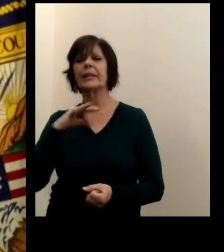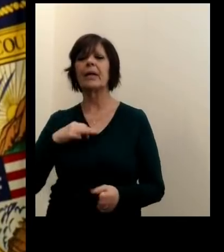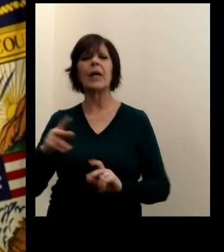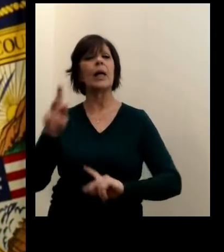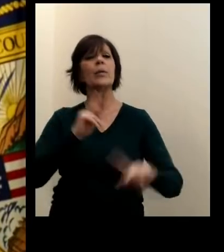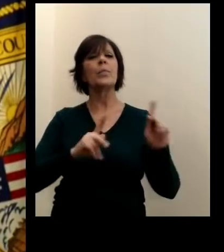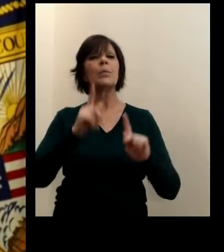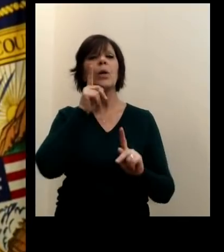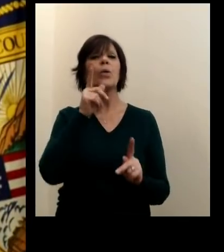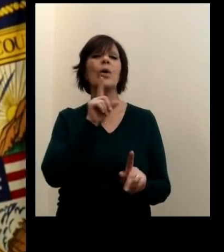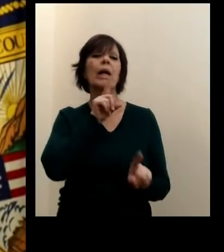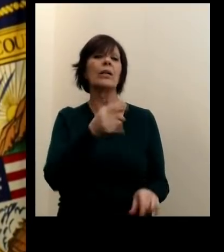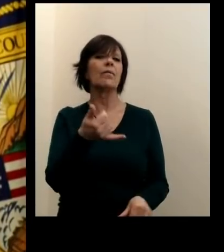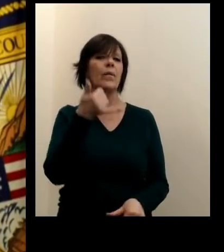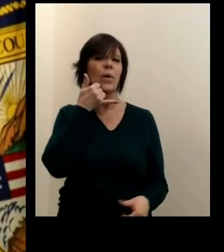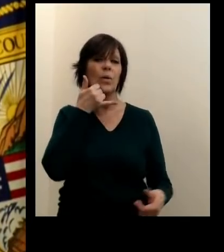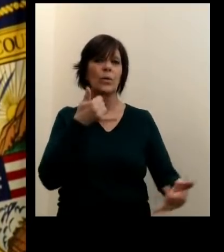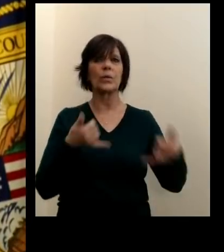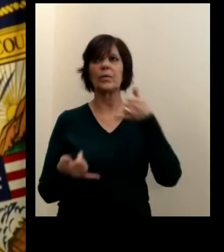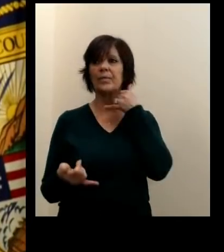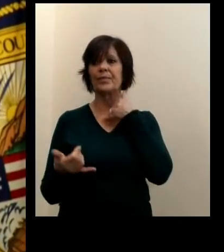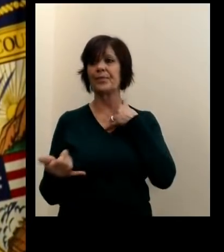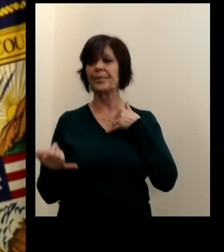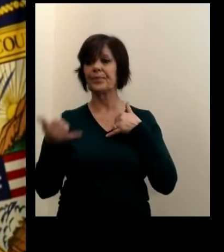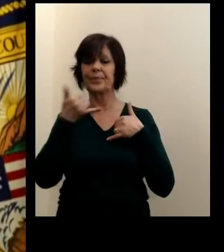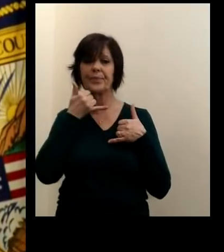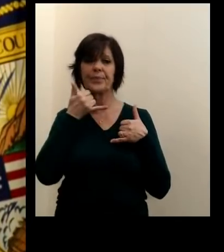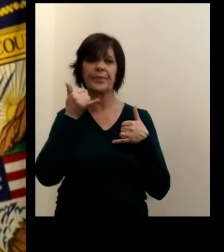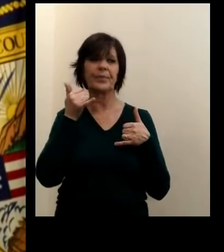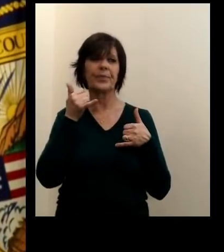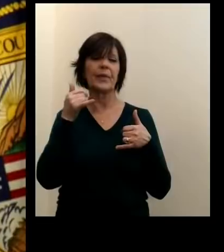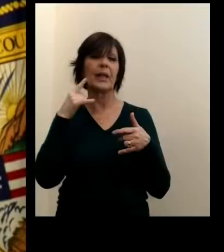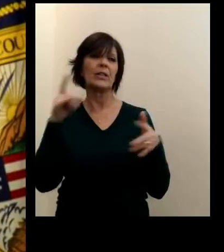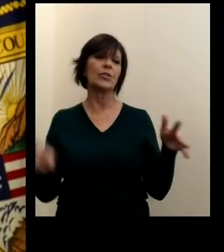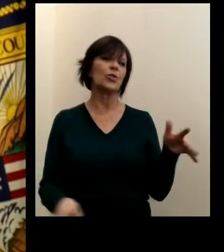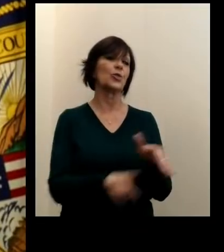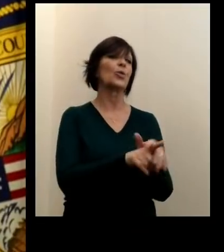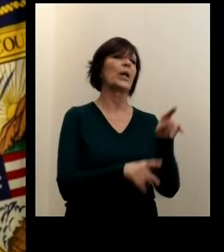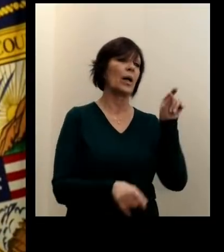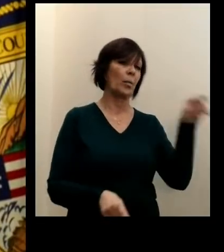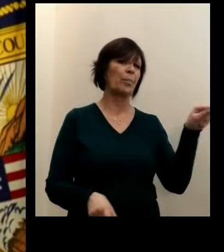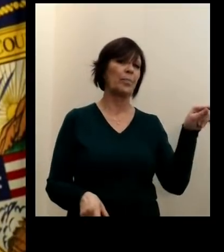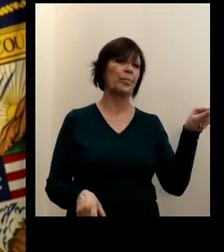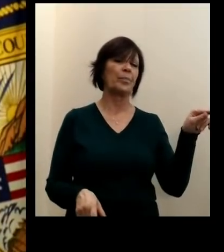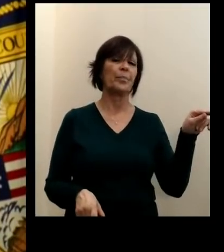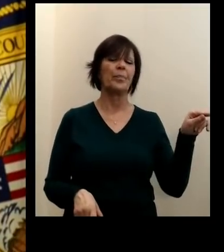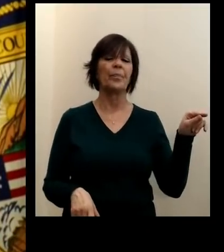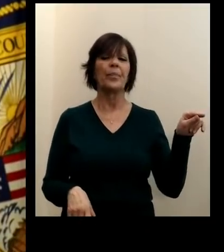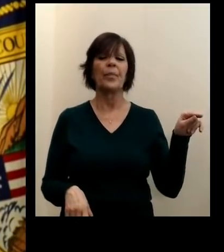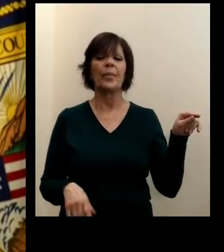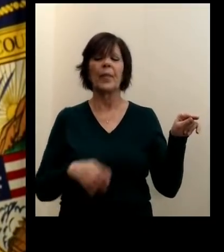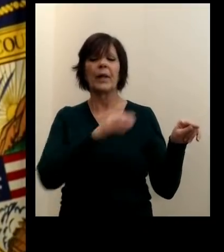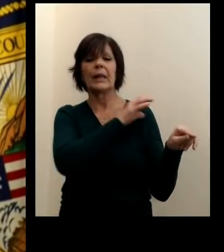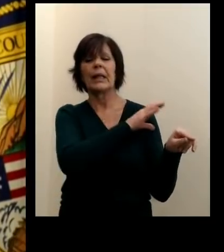who were taking phone calls, and even those that were showing up at our sexually transmitted disease